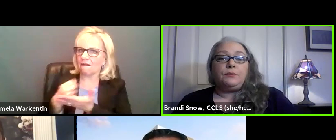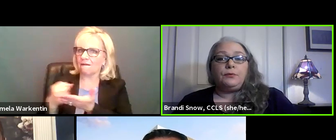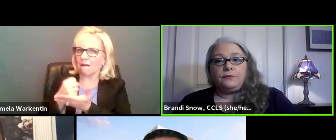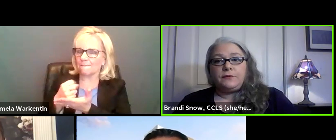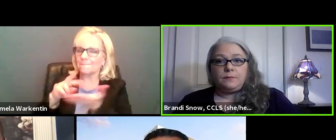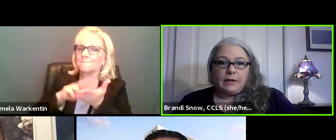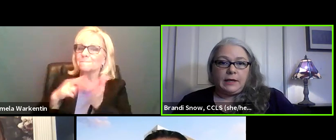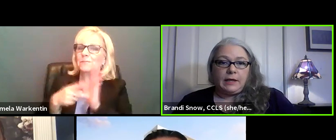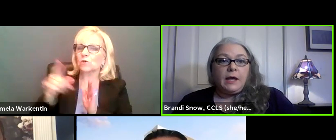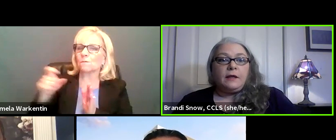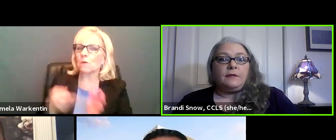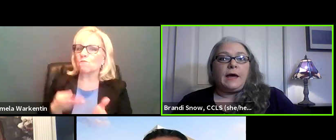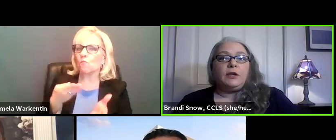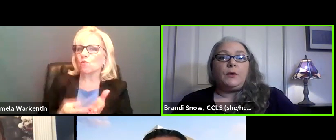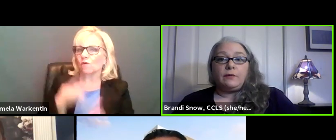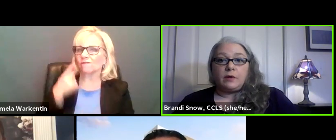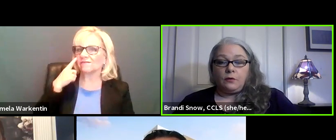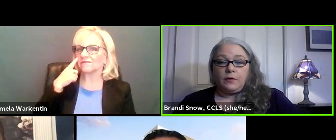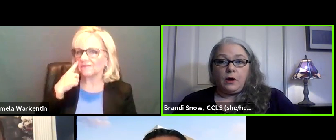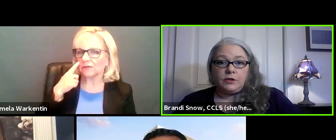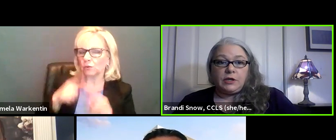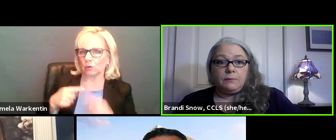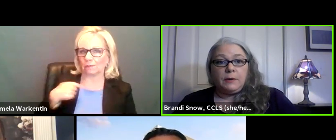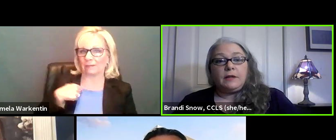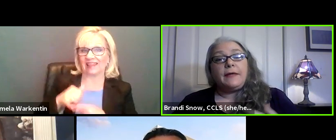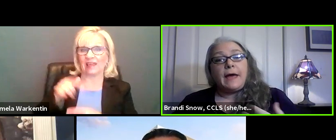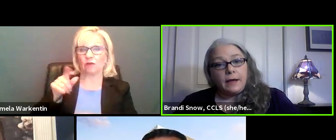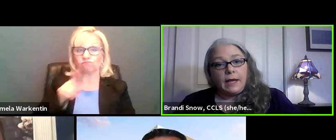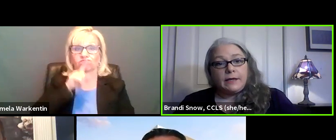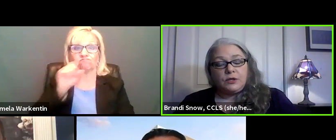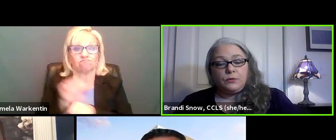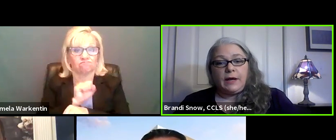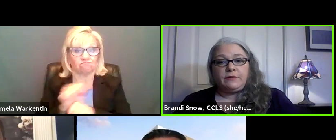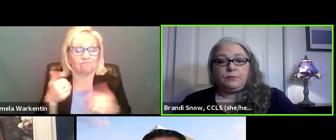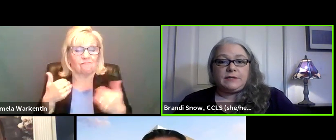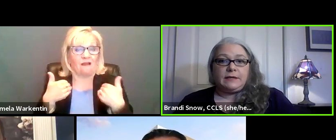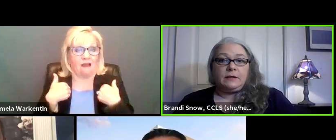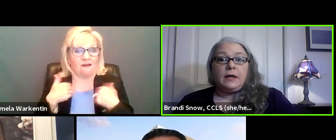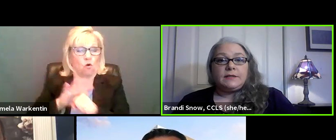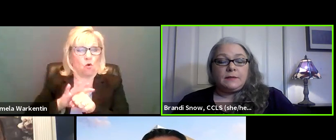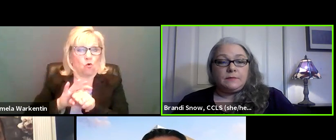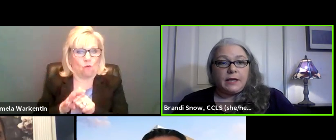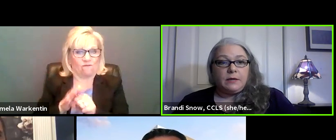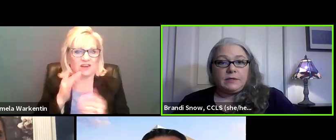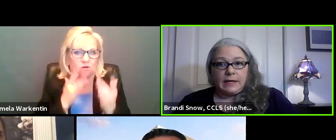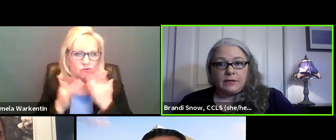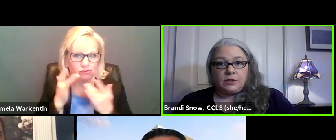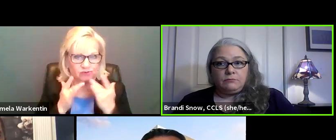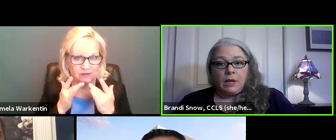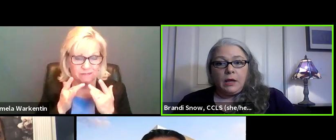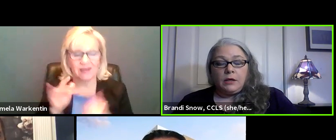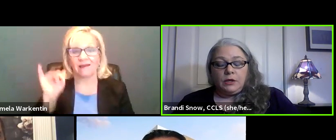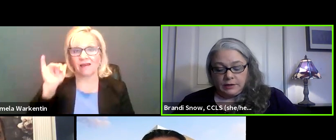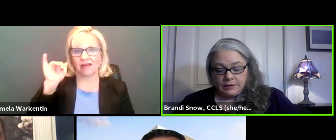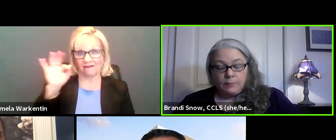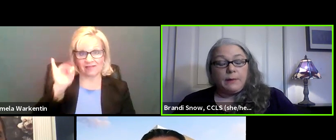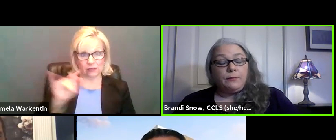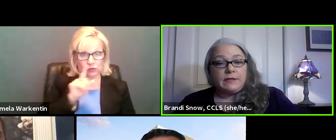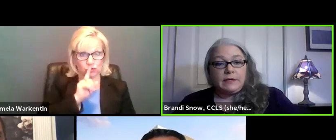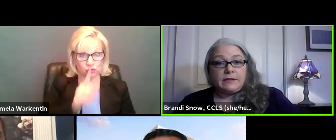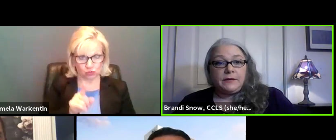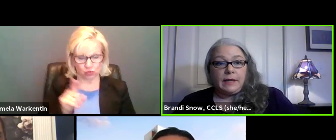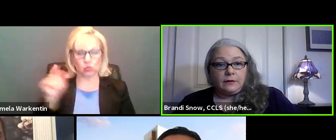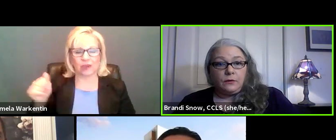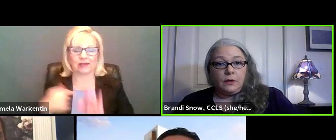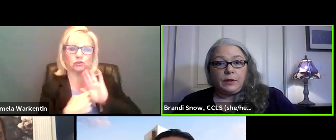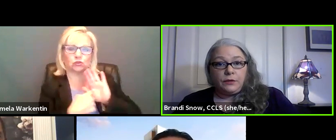to have to prove to me that you have a COVID hardship. And in that case, you would have to present some documentation. You can start by